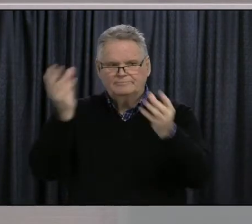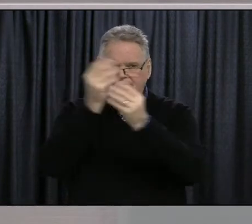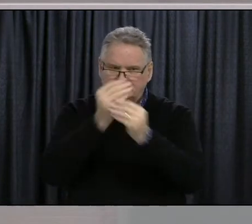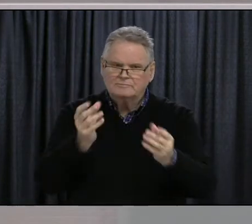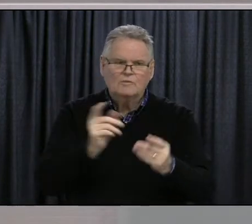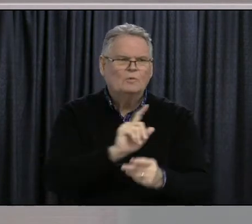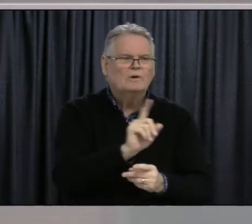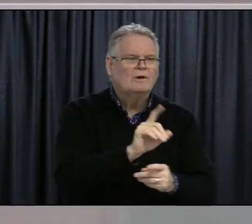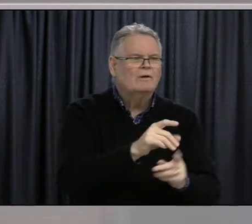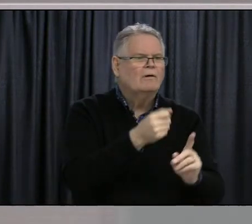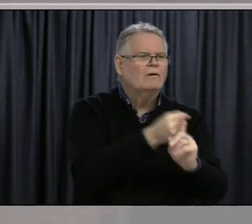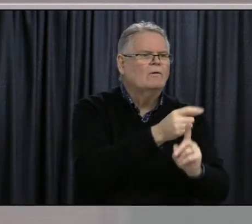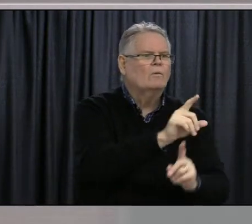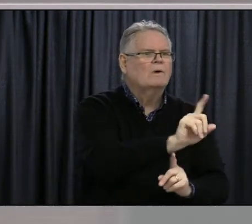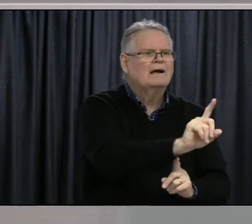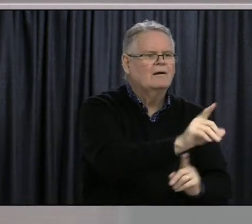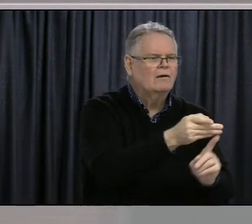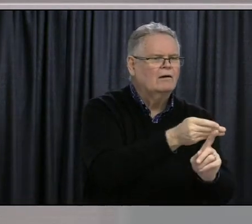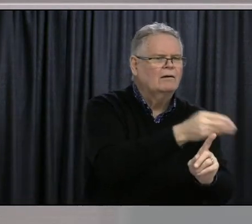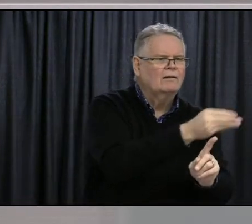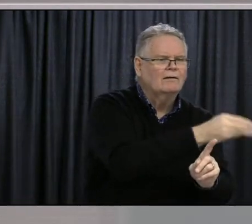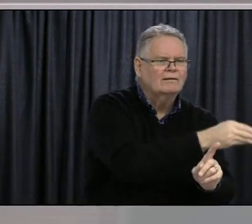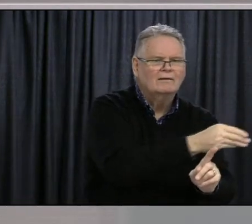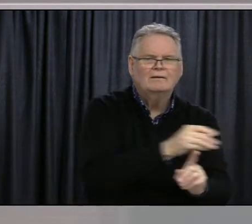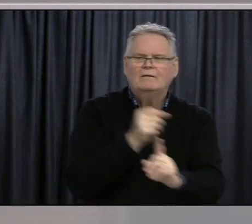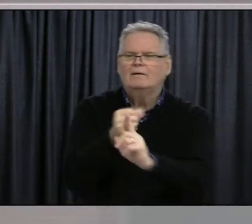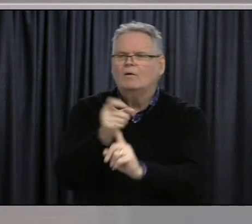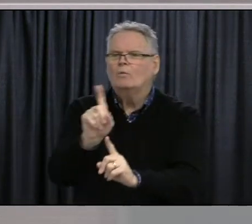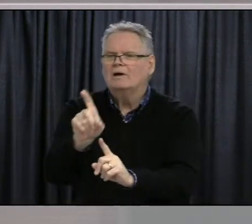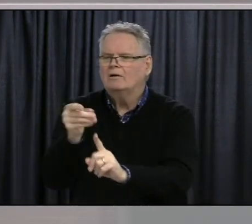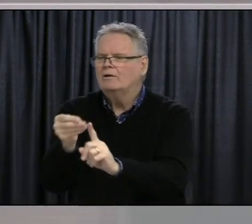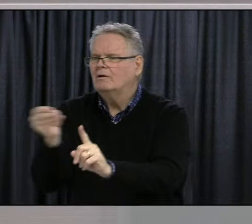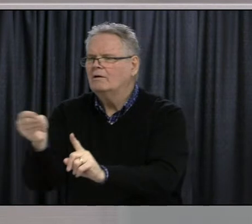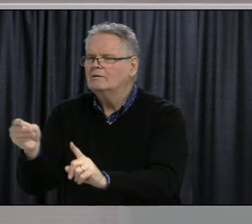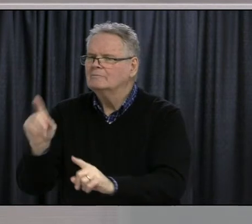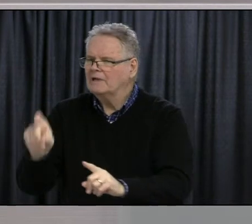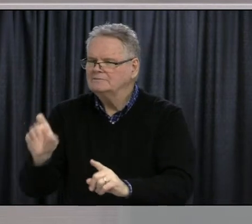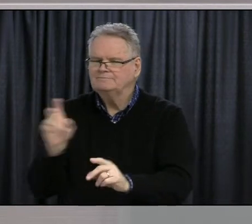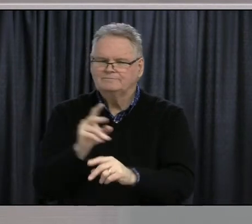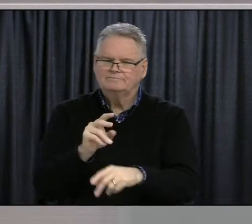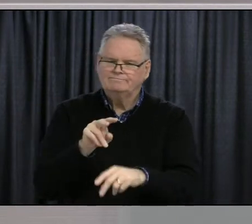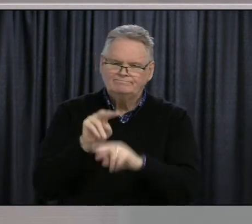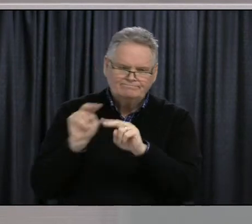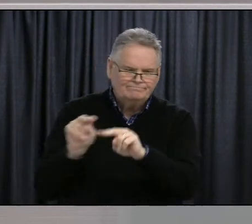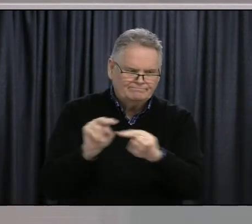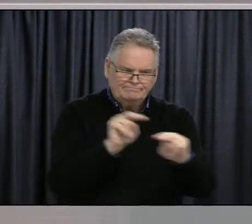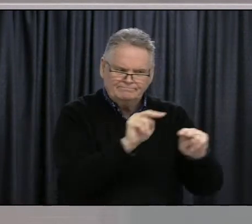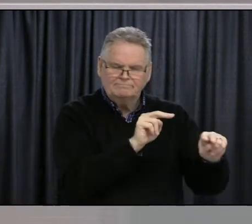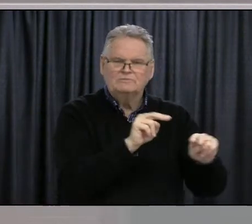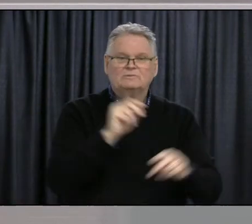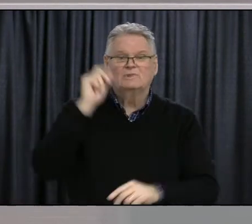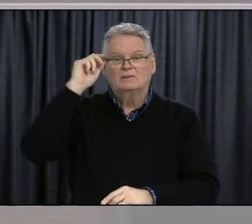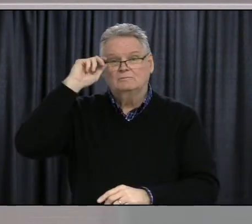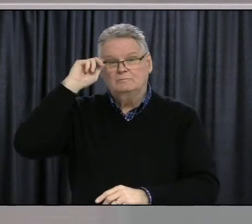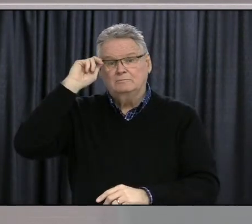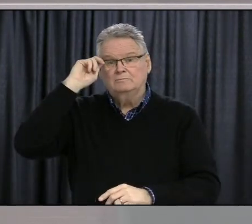Thank you. Our next questions are from Maud Montembeau from Radio Canada. Please go ahead.